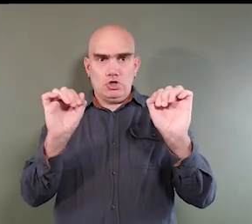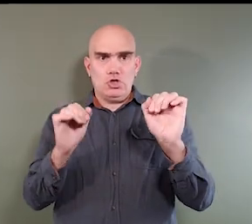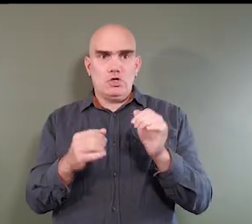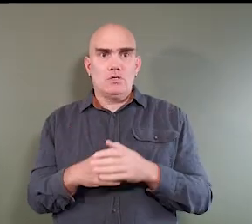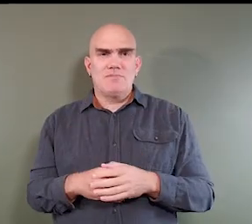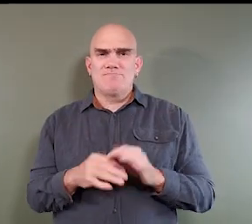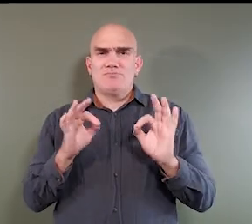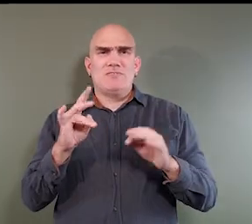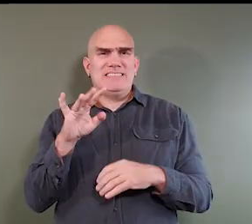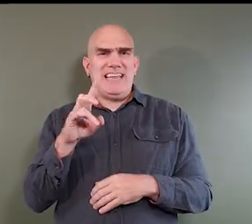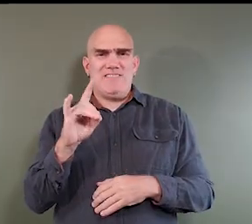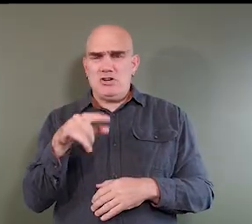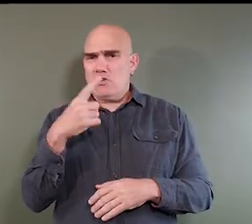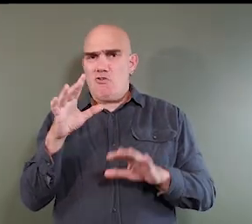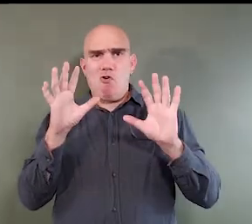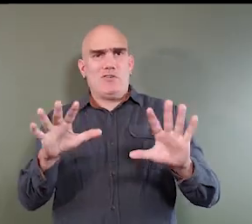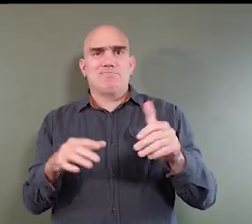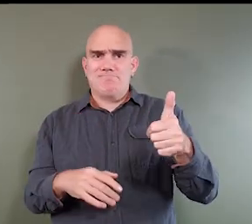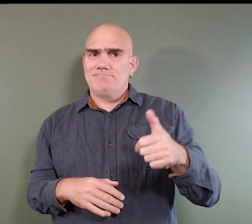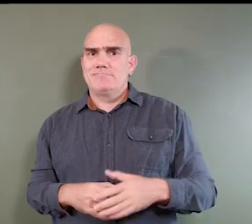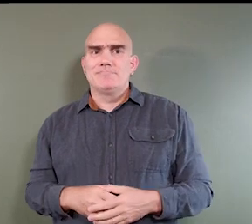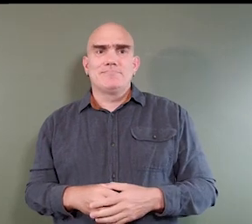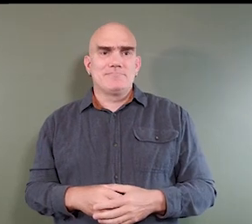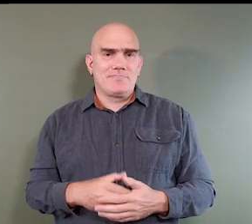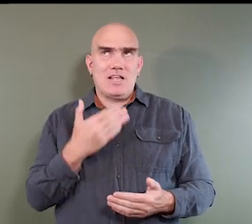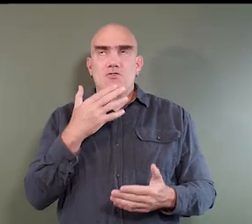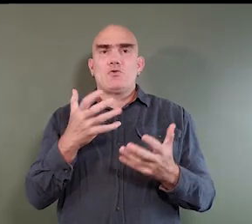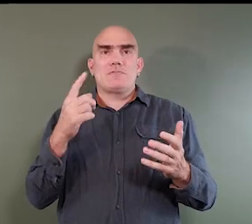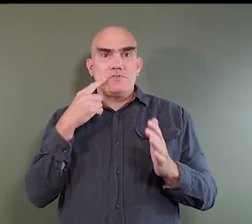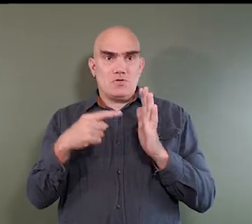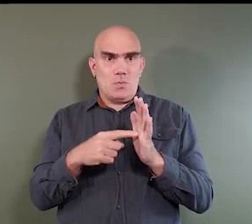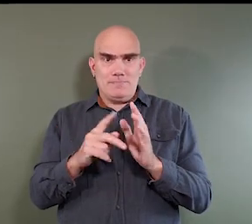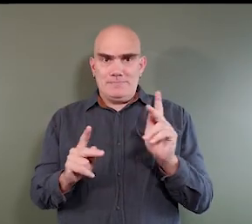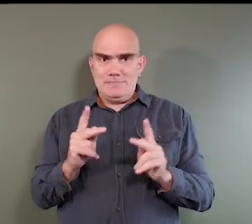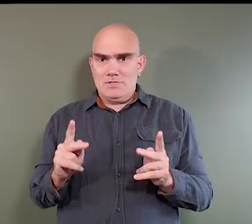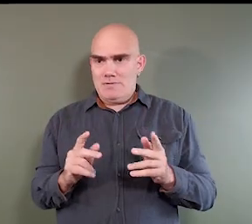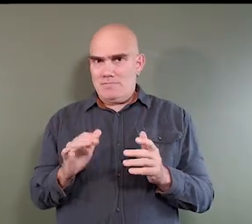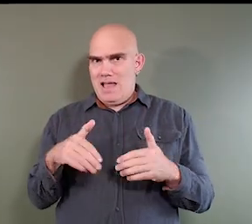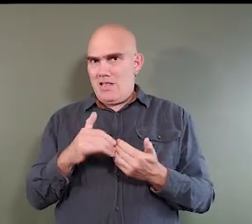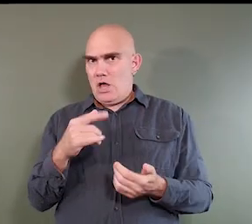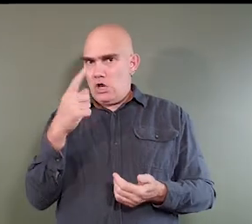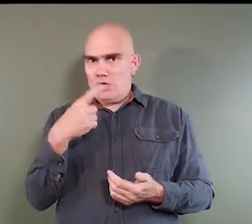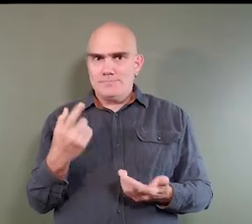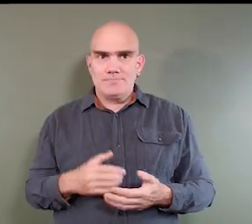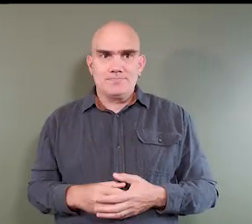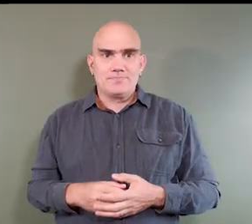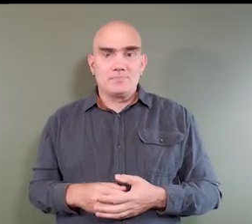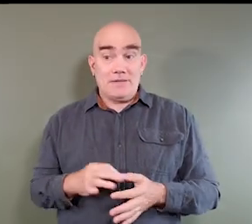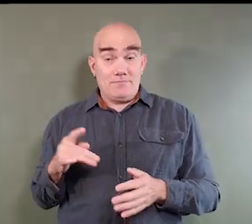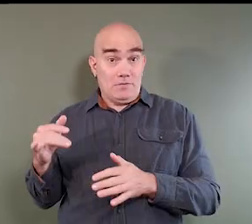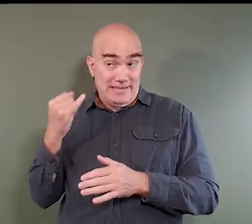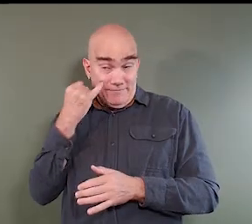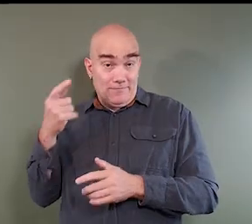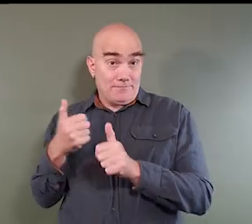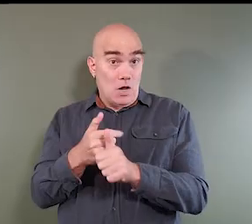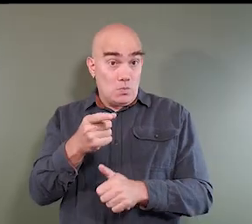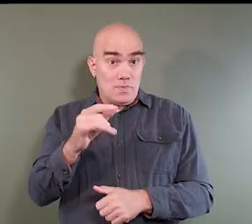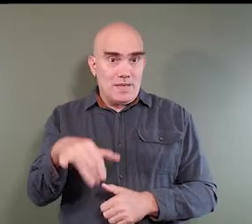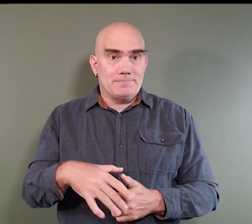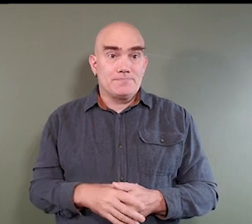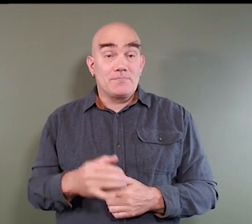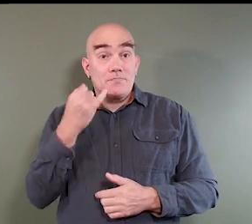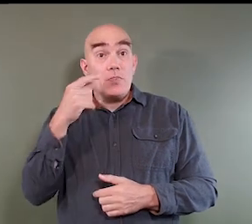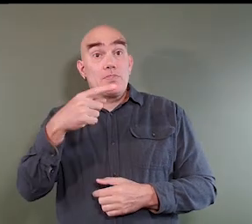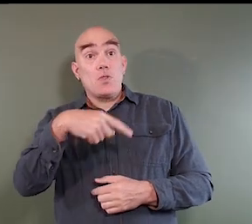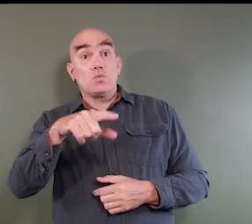Yep, perfect, David. That looks awesome. Thank you so much for showing people how that's going to look if they're following along with you. And